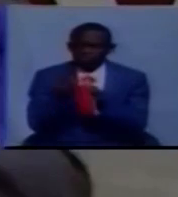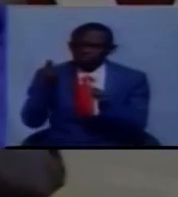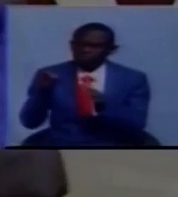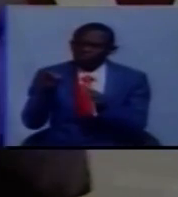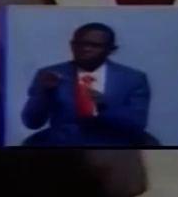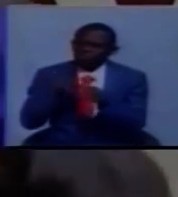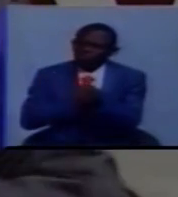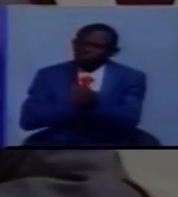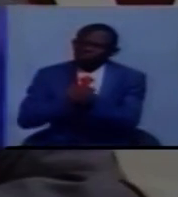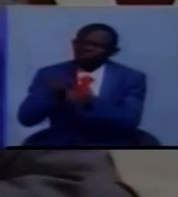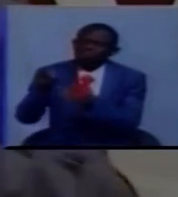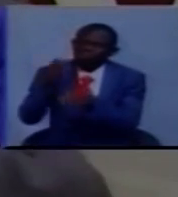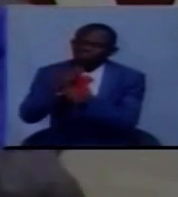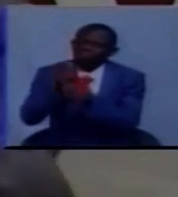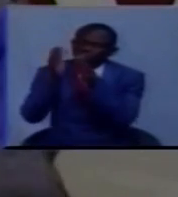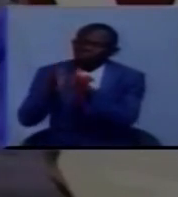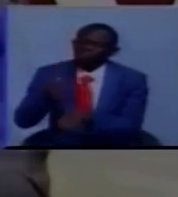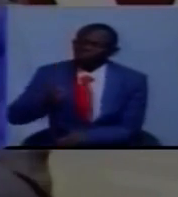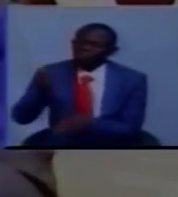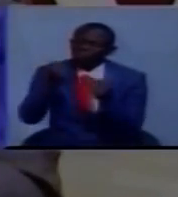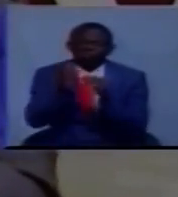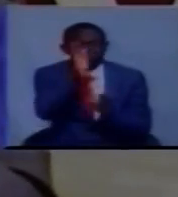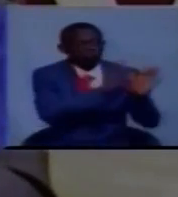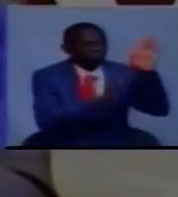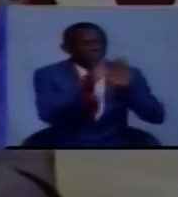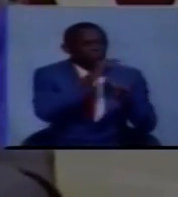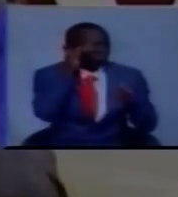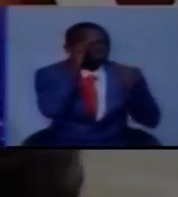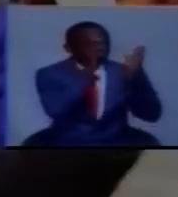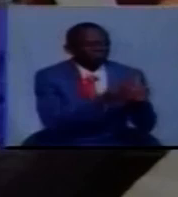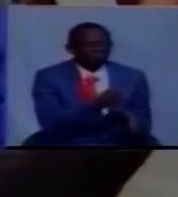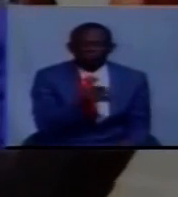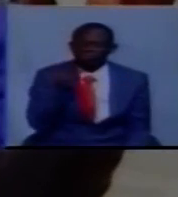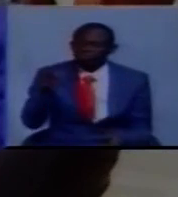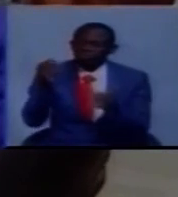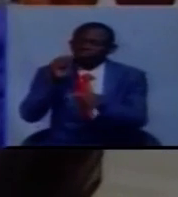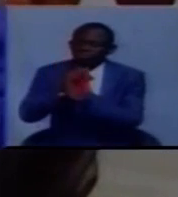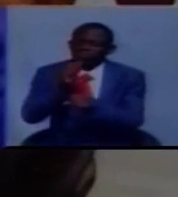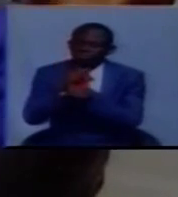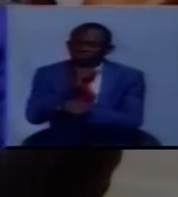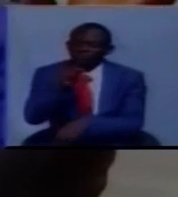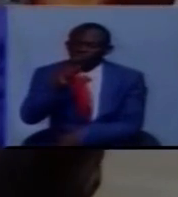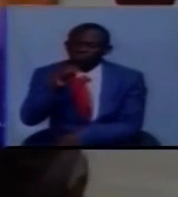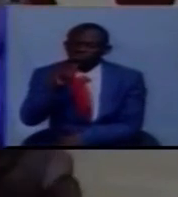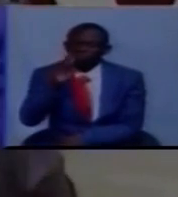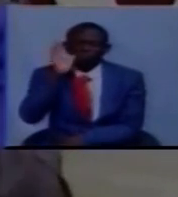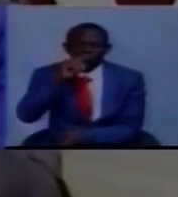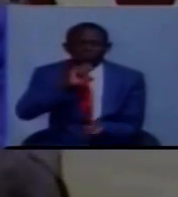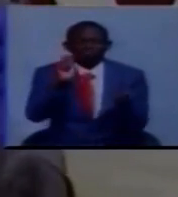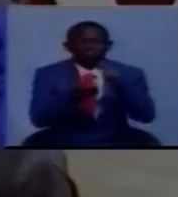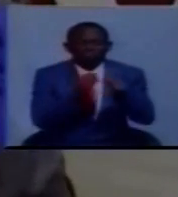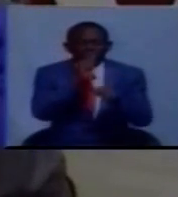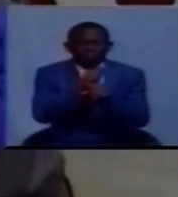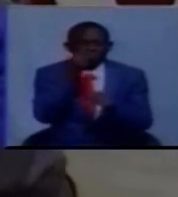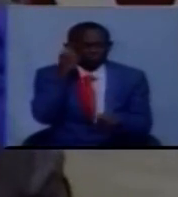merit stars and terrorizing others. And you want to work for ZNBC today, work for CNN tomorrow or something.